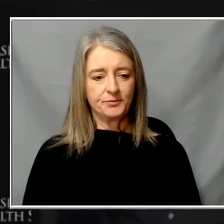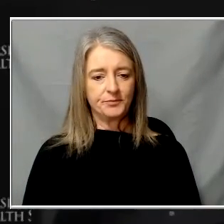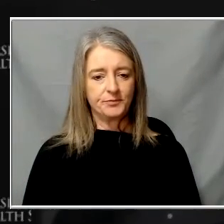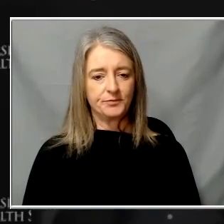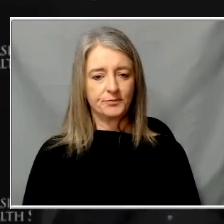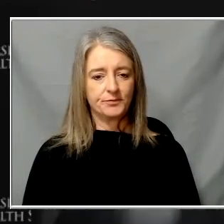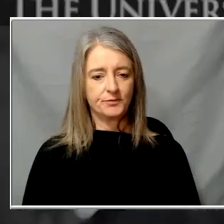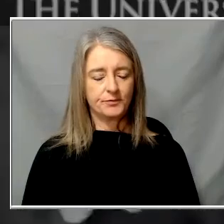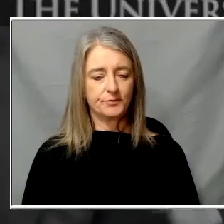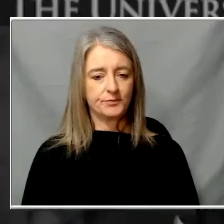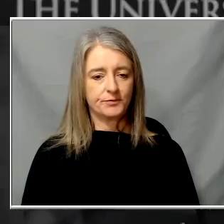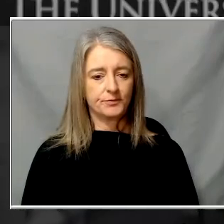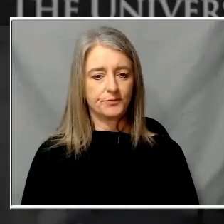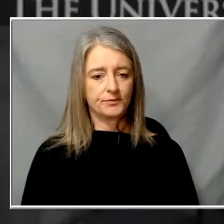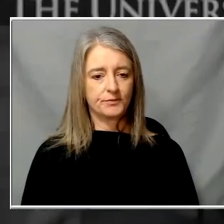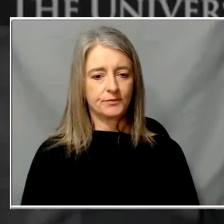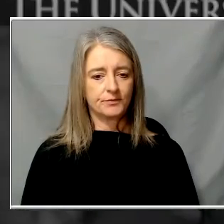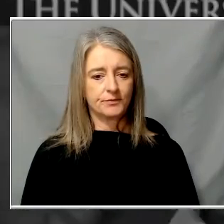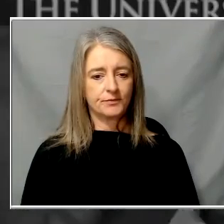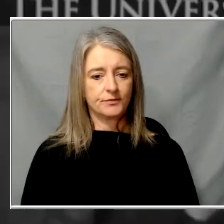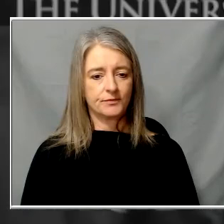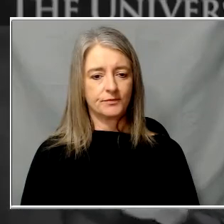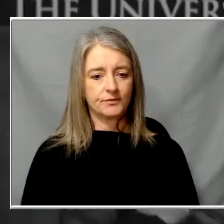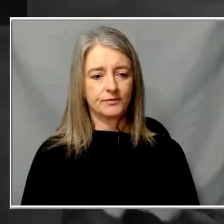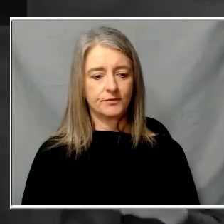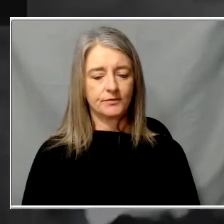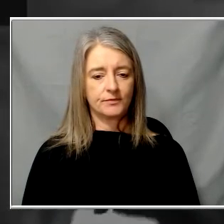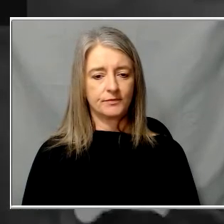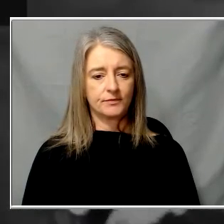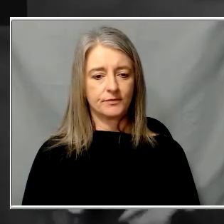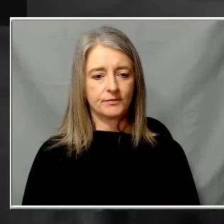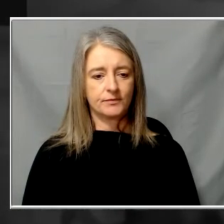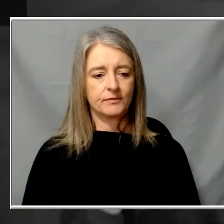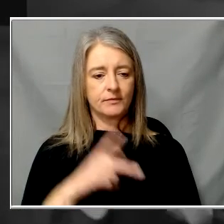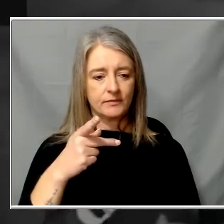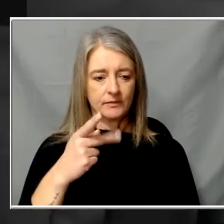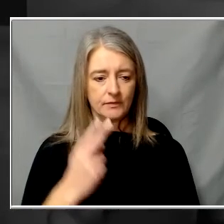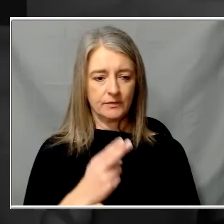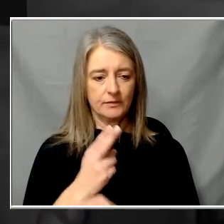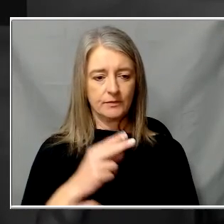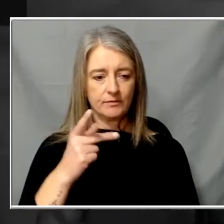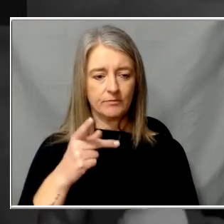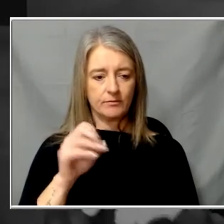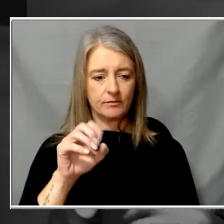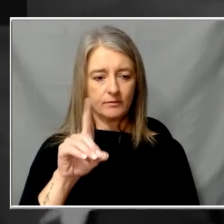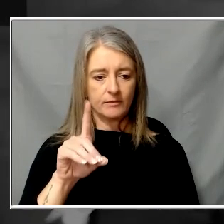with Dr. Stites podcasts. Now everywhere podcasts are available.